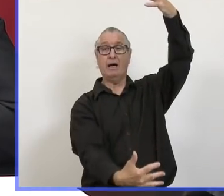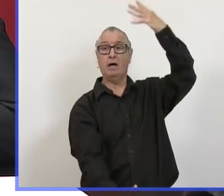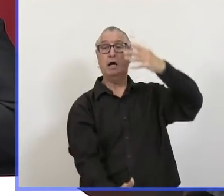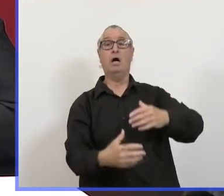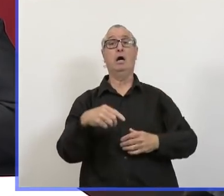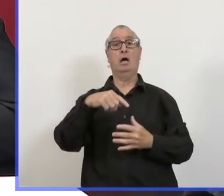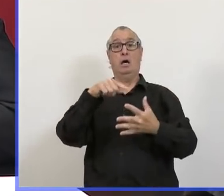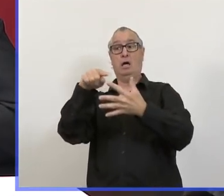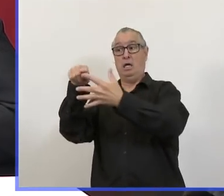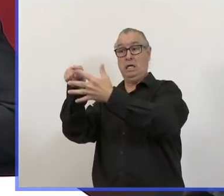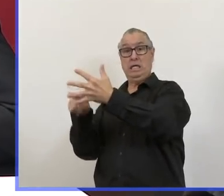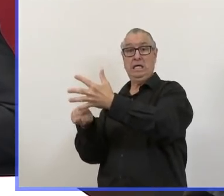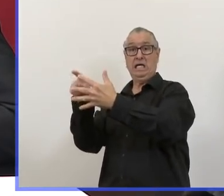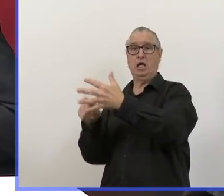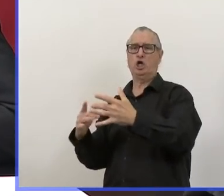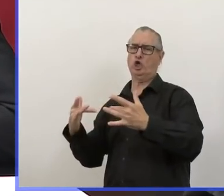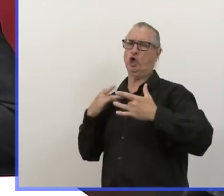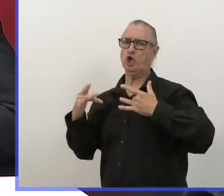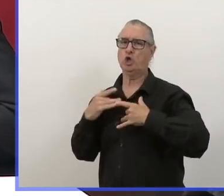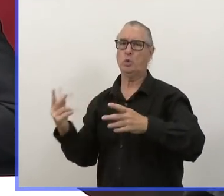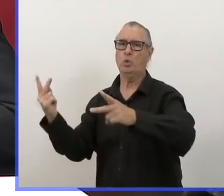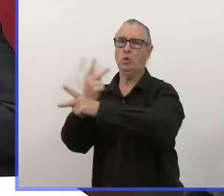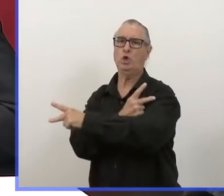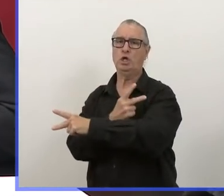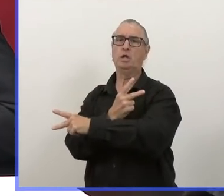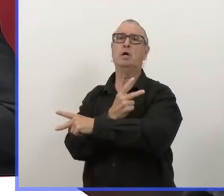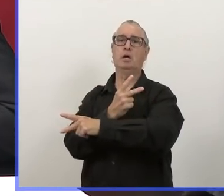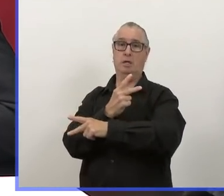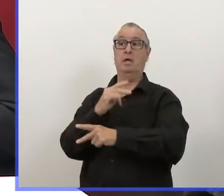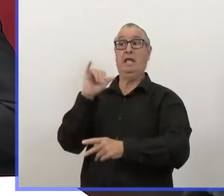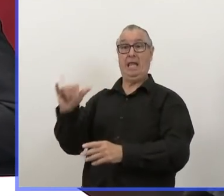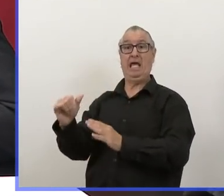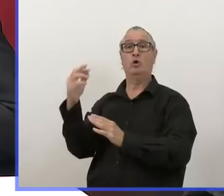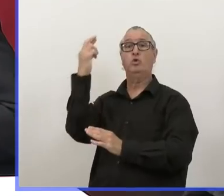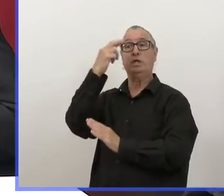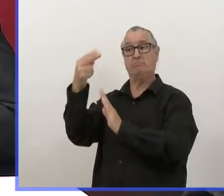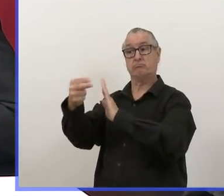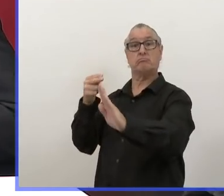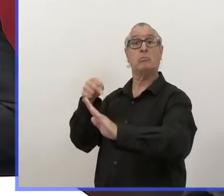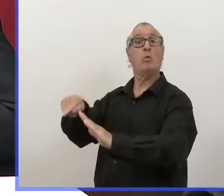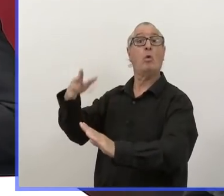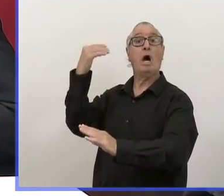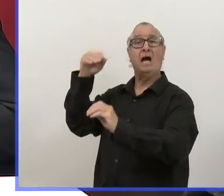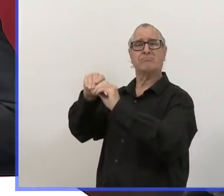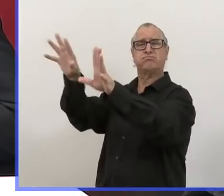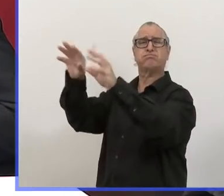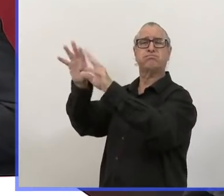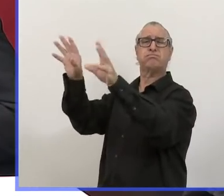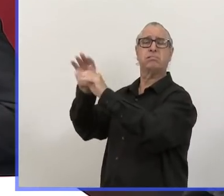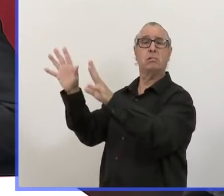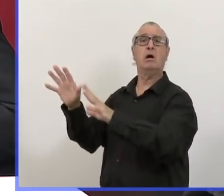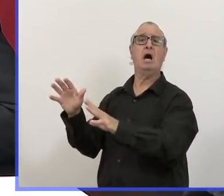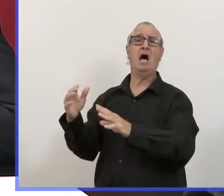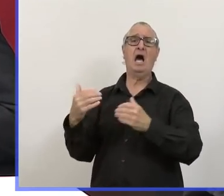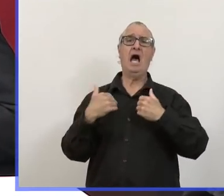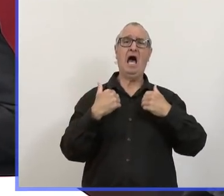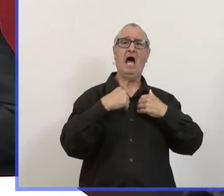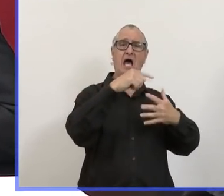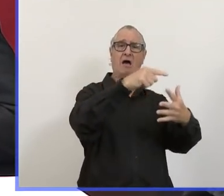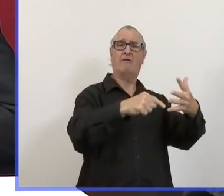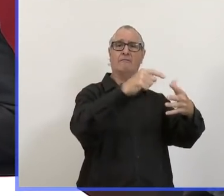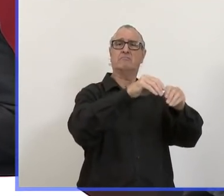infections per case is one of those. Causing more hospitalizations, causing more ICU stays, or causing more deaths would make it a variant of